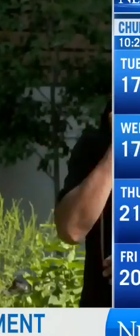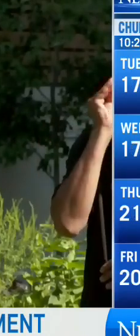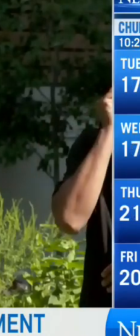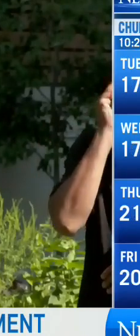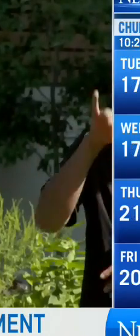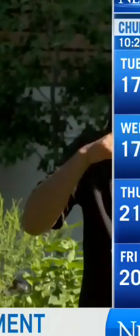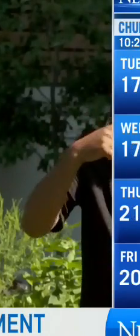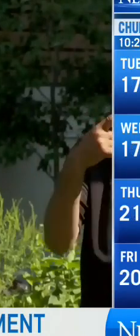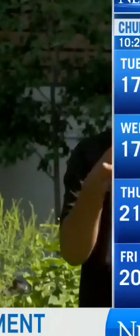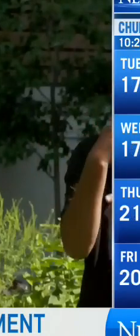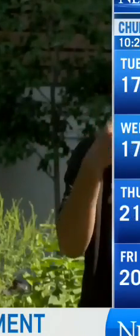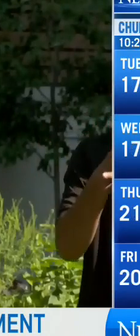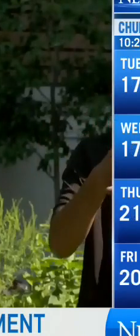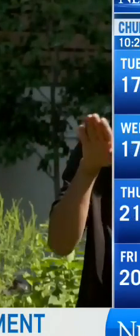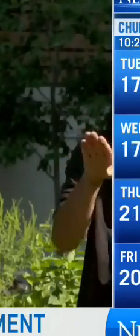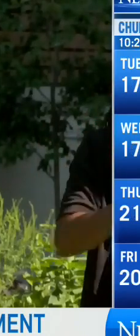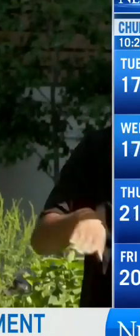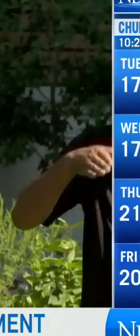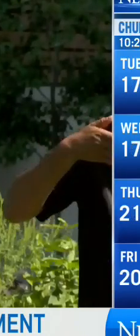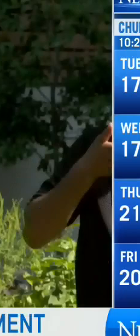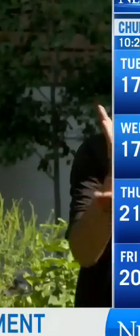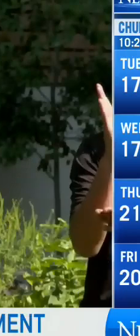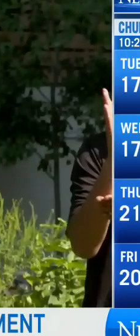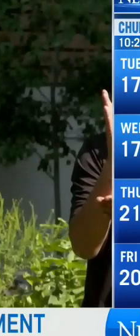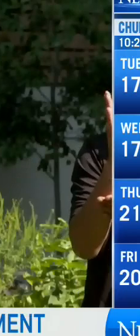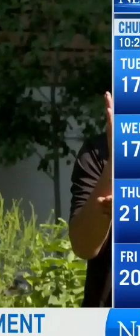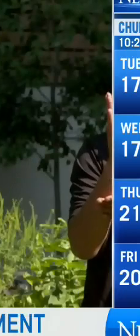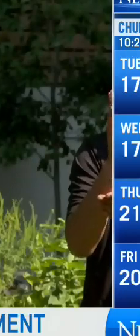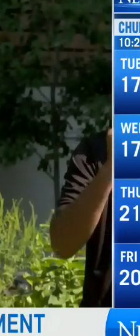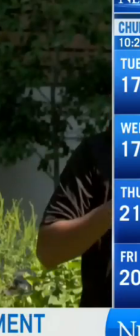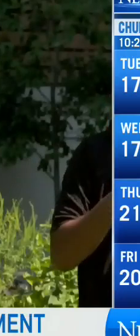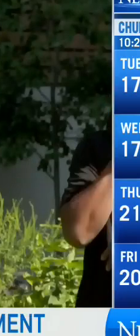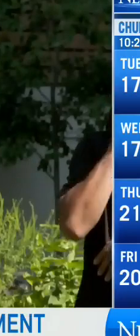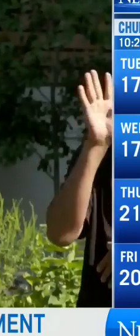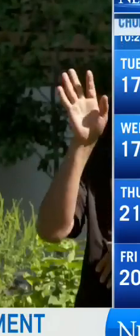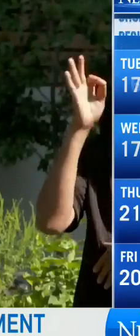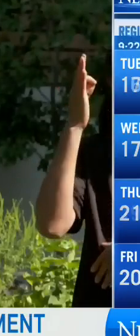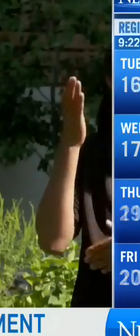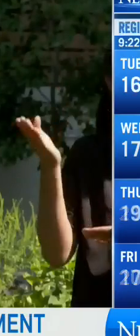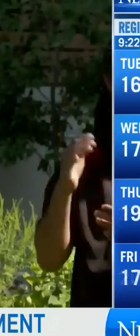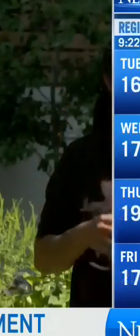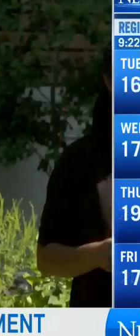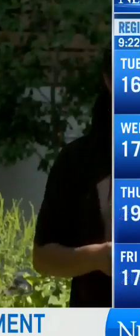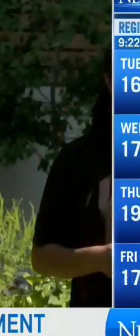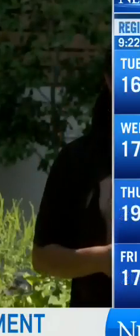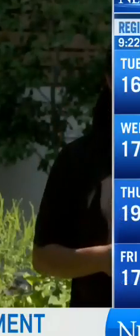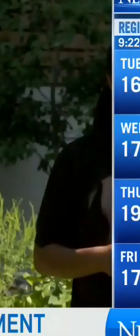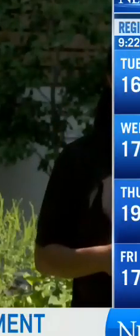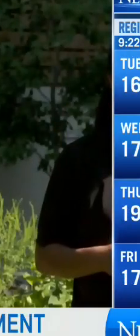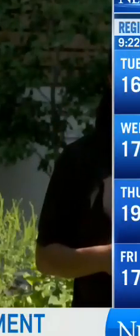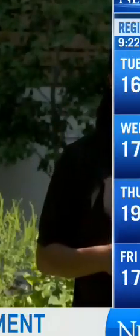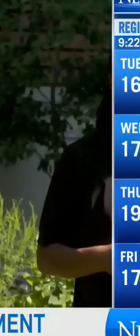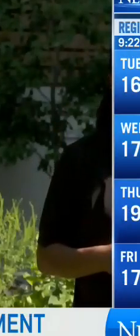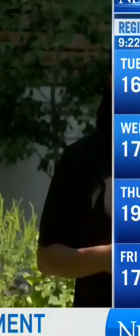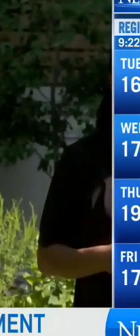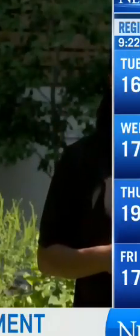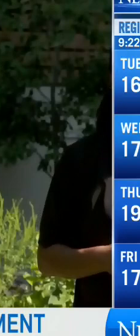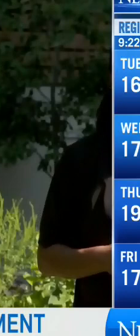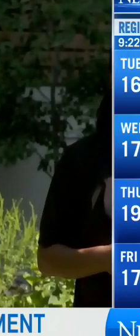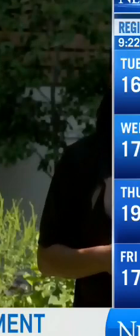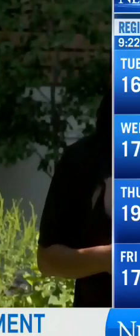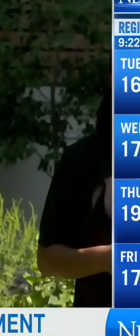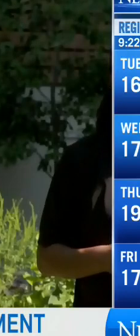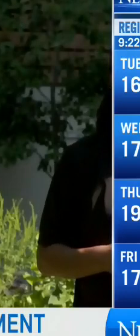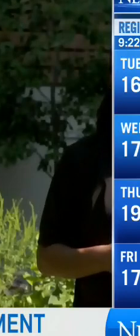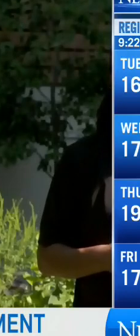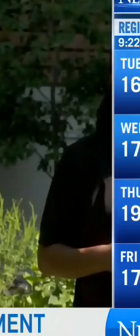droit fondamental à l'accès à le logement abordable et on l'a reconnu dans notre stratégie nationale à sur